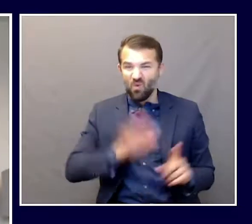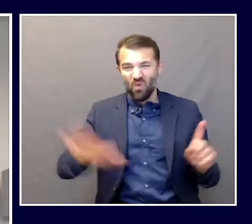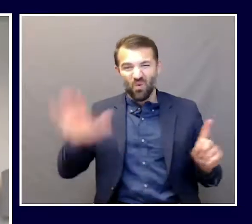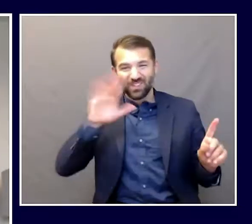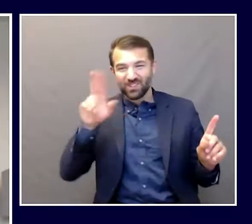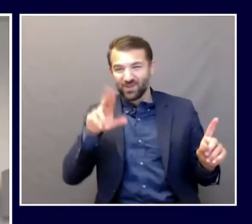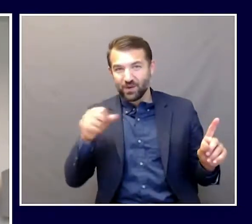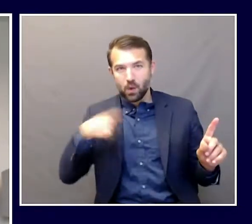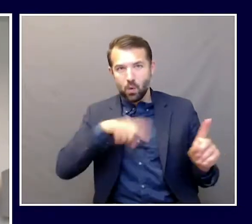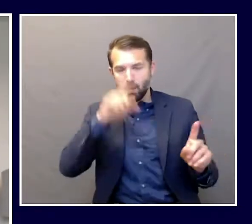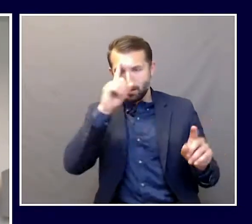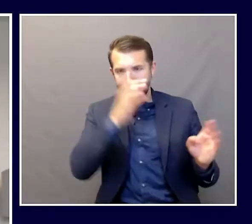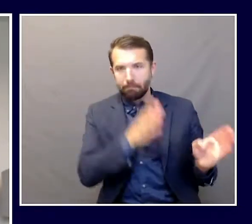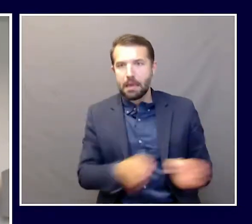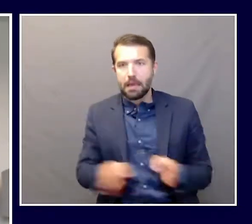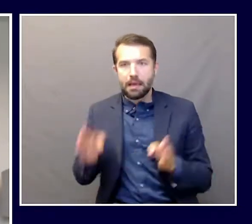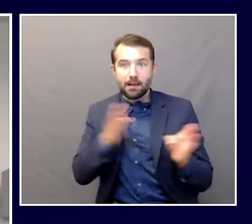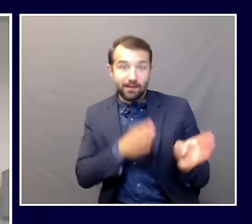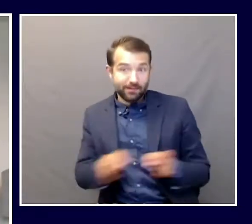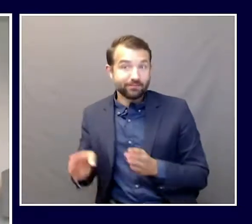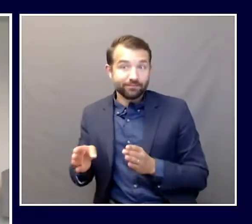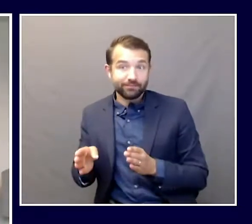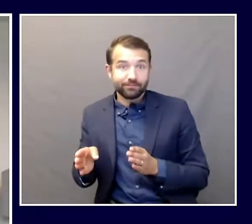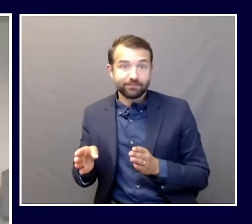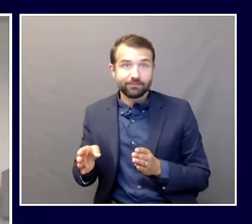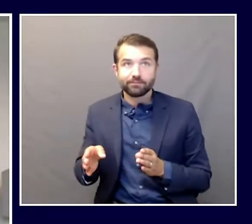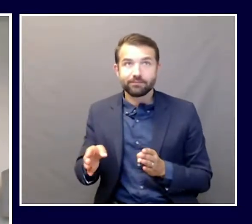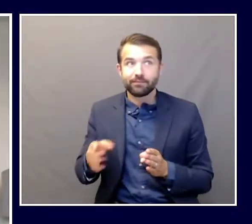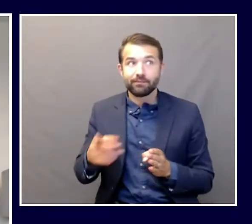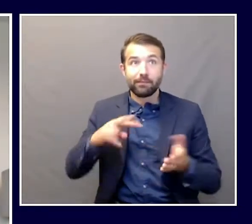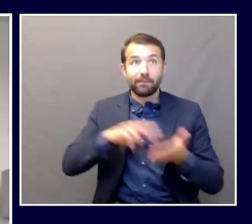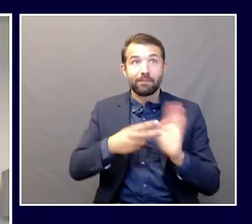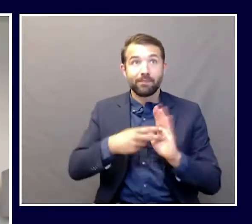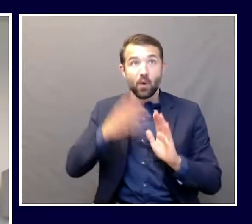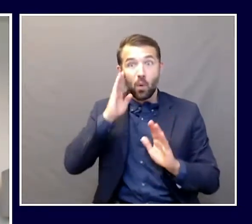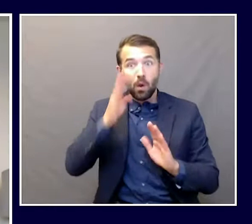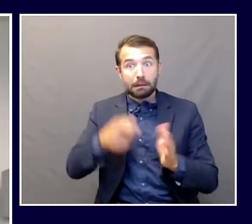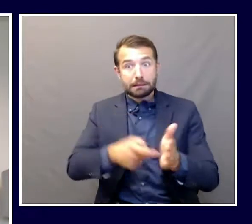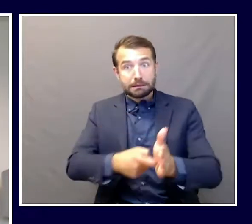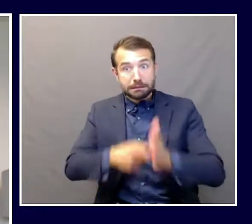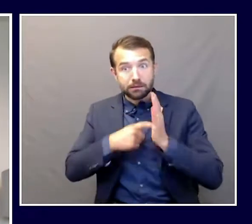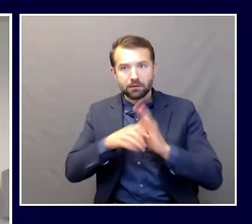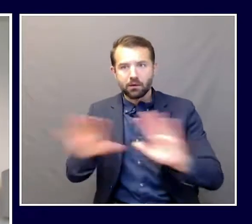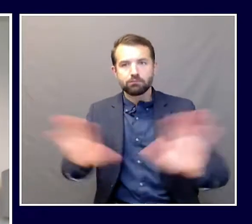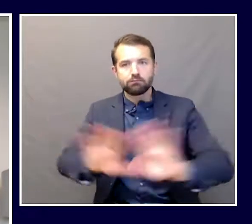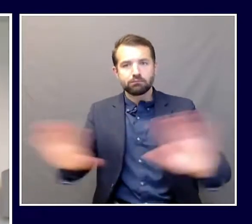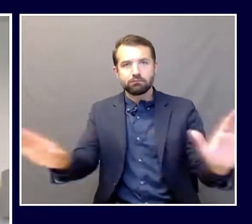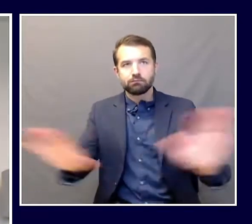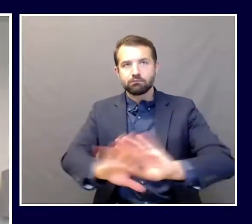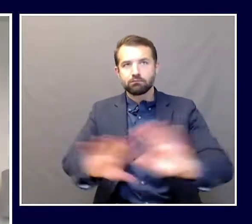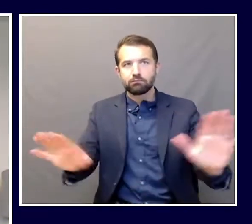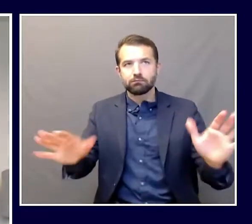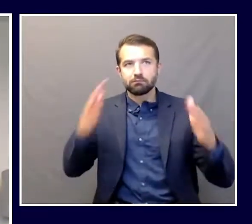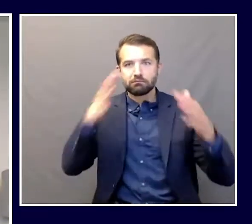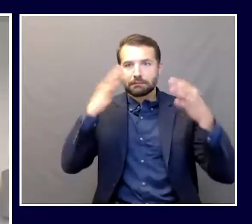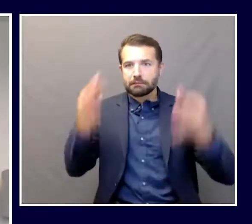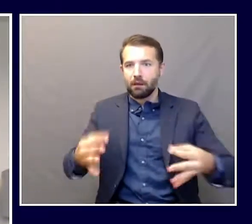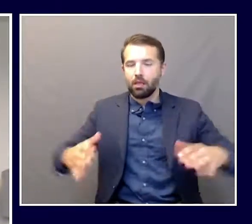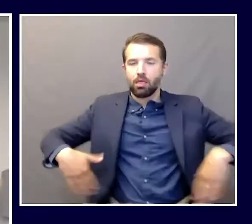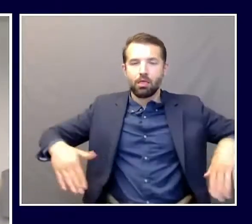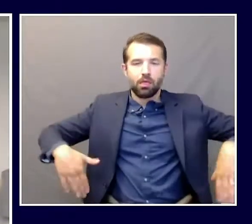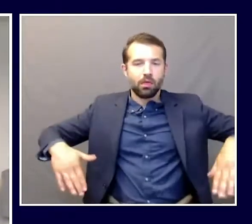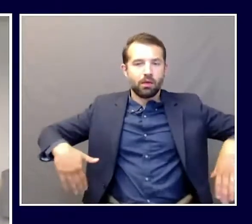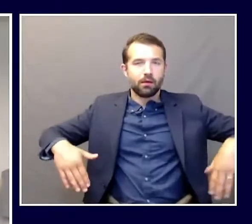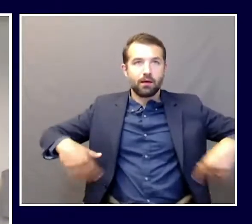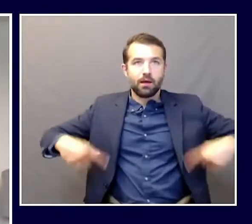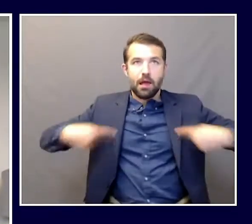That does not mean that boosters are going to be needed. Not at all. That decision has not been made. I am not the one to make that